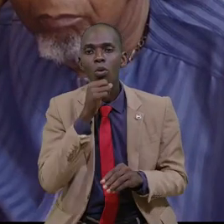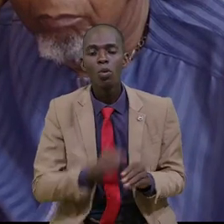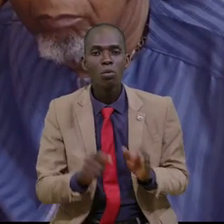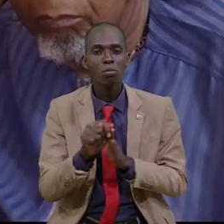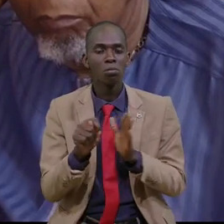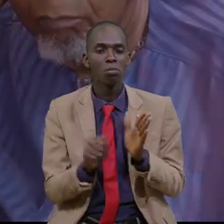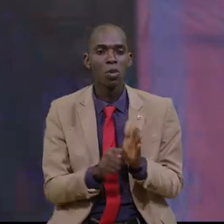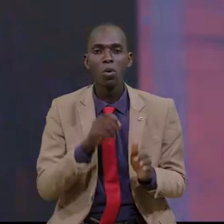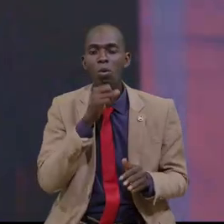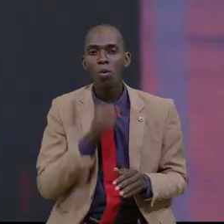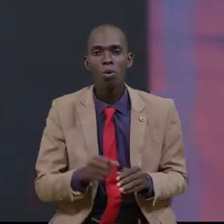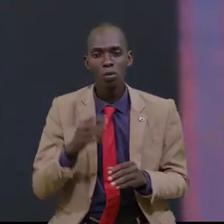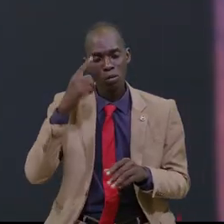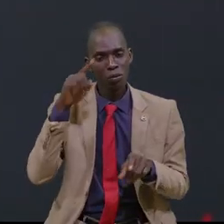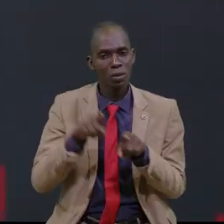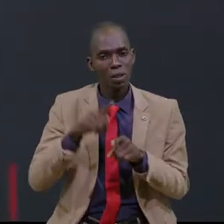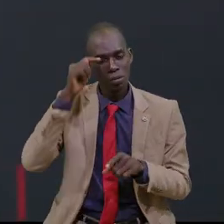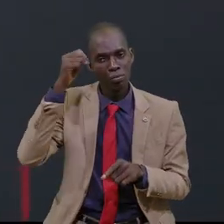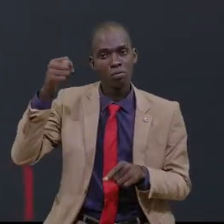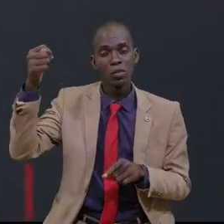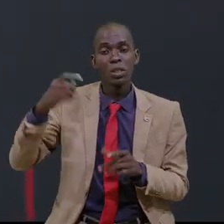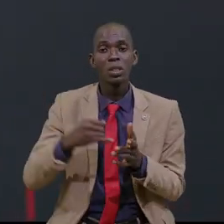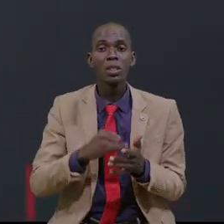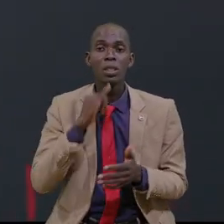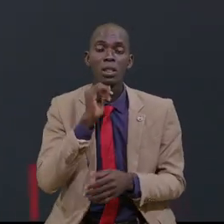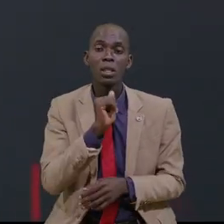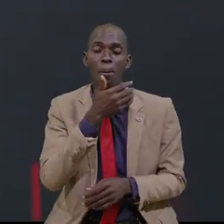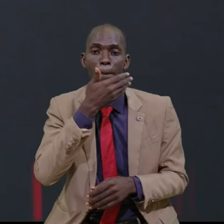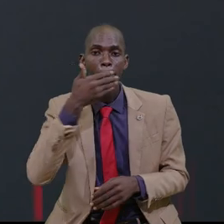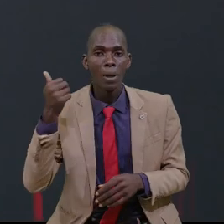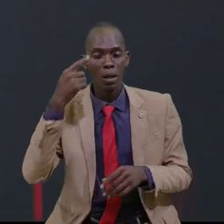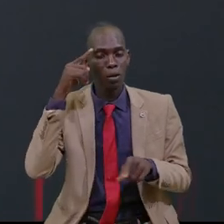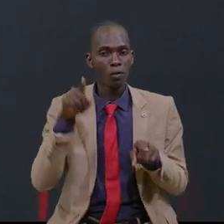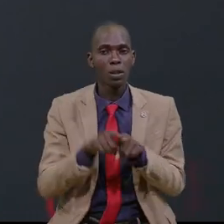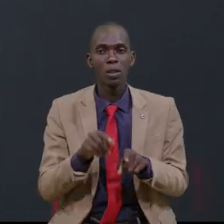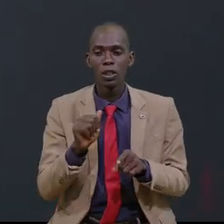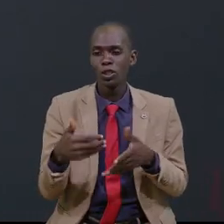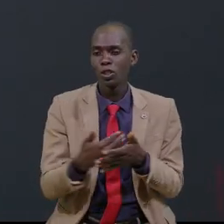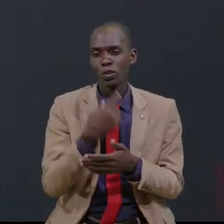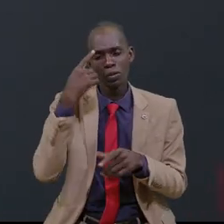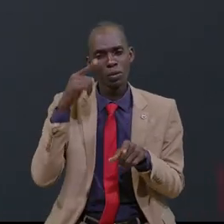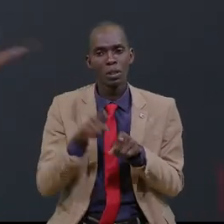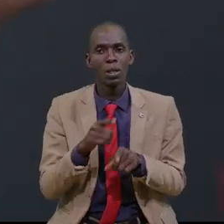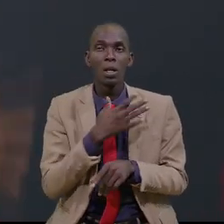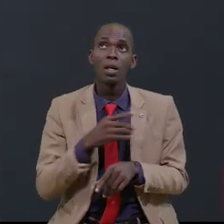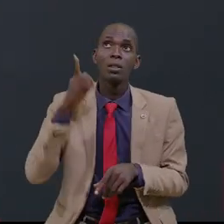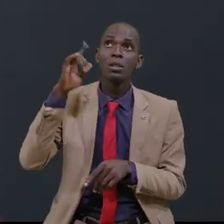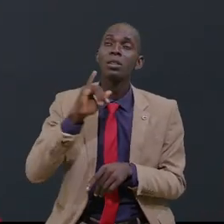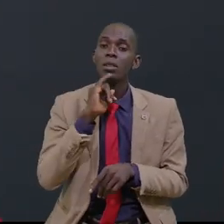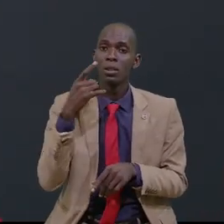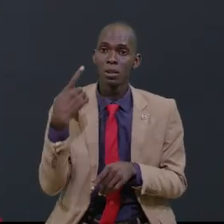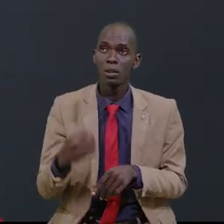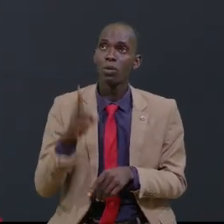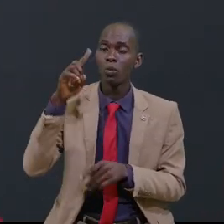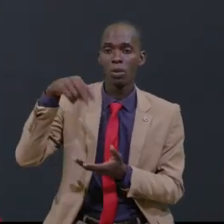theology. It is the better covenant, the new covenant, and he's the mediator, and he's sending us forth